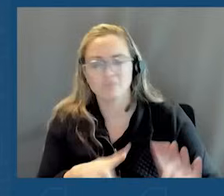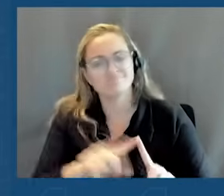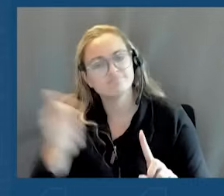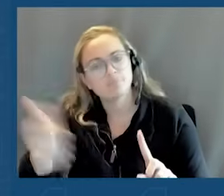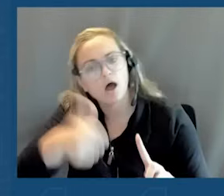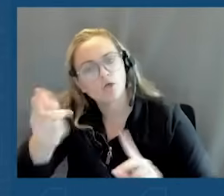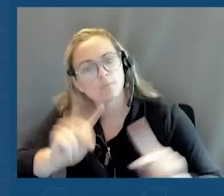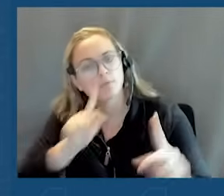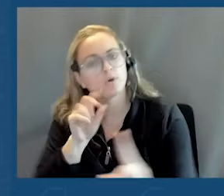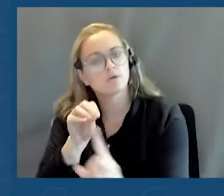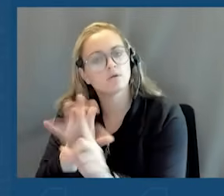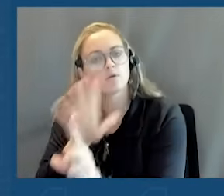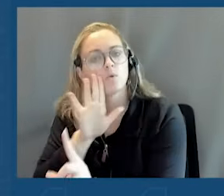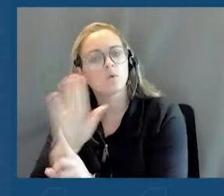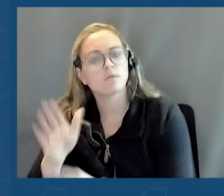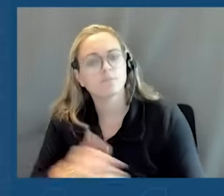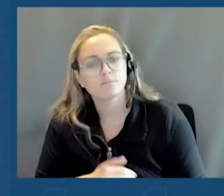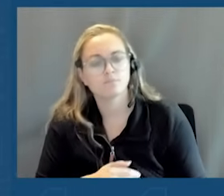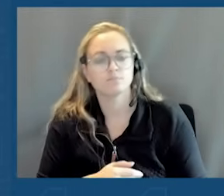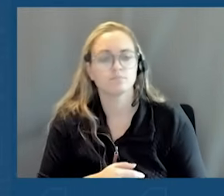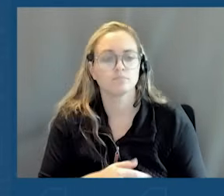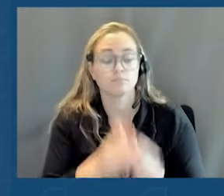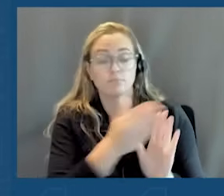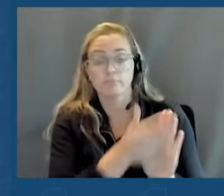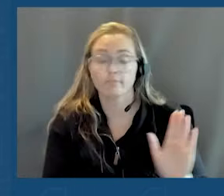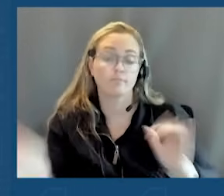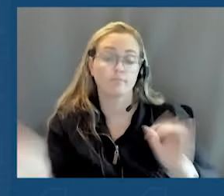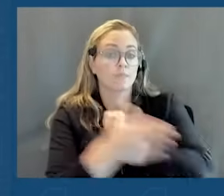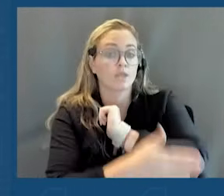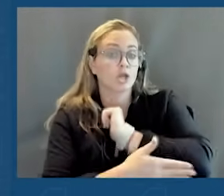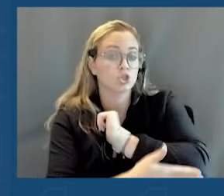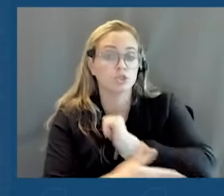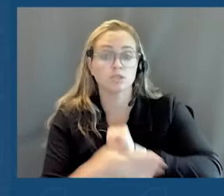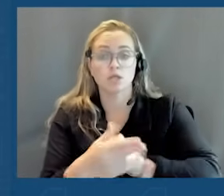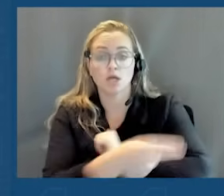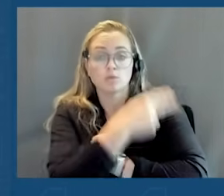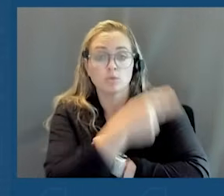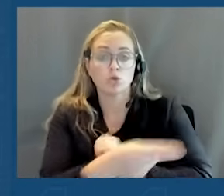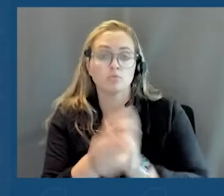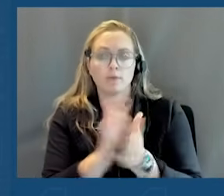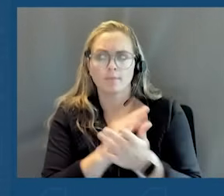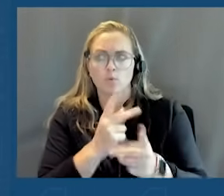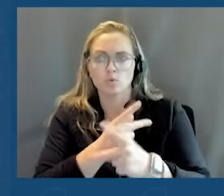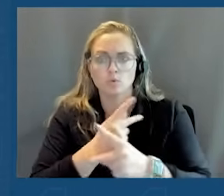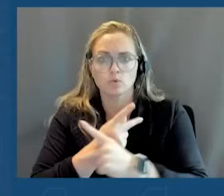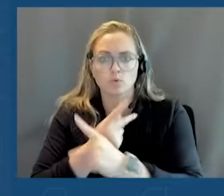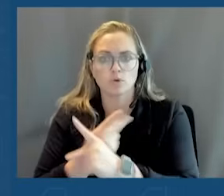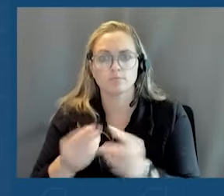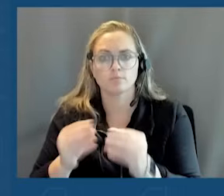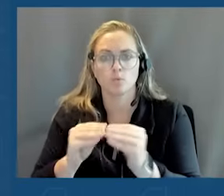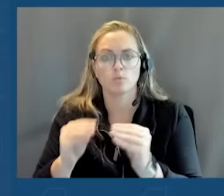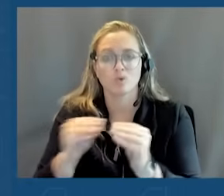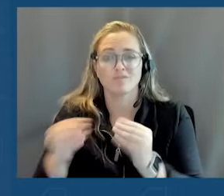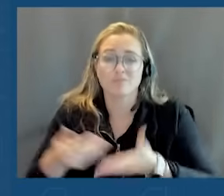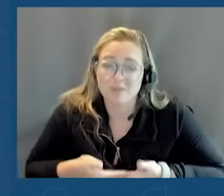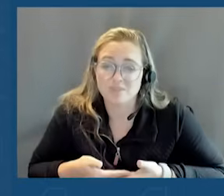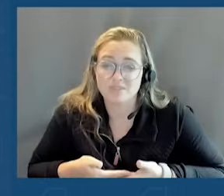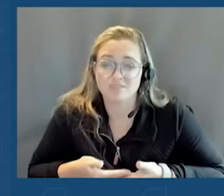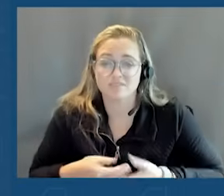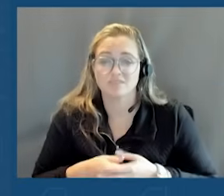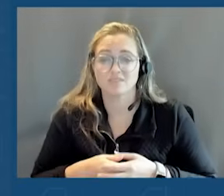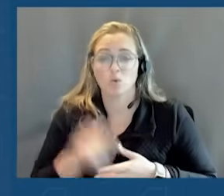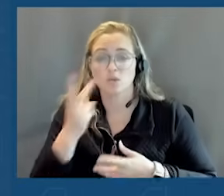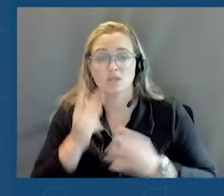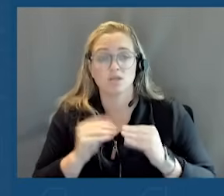is troubling, all across the country, hospitalizations are on the rise for babies. We're seeing